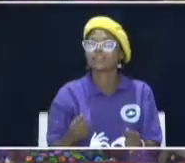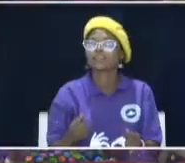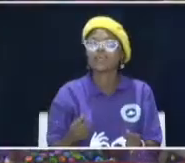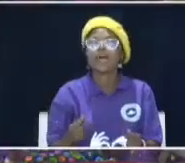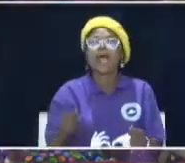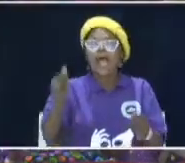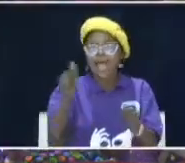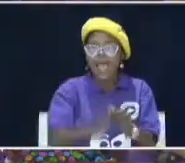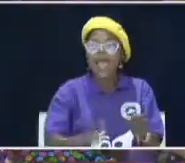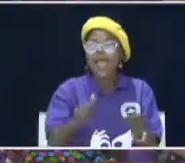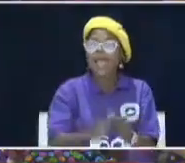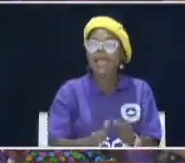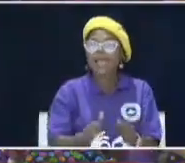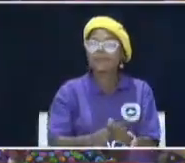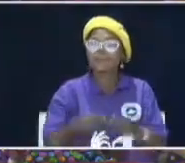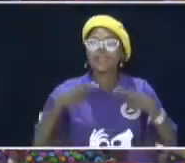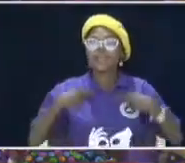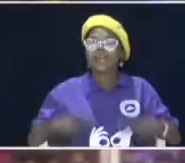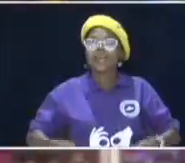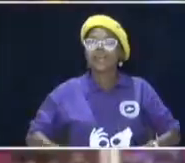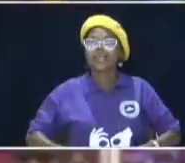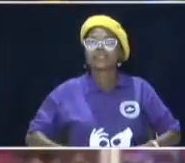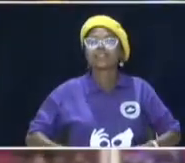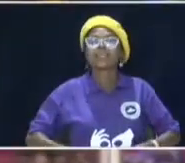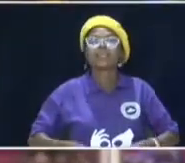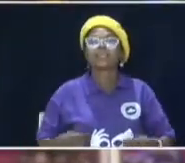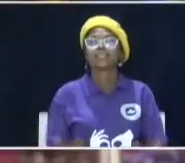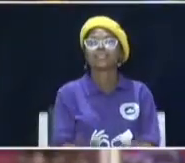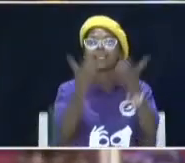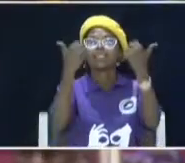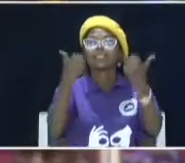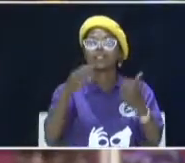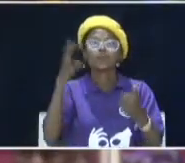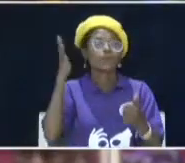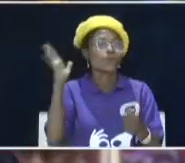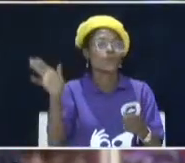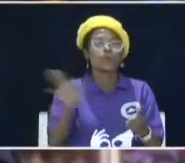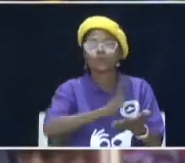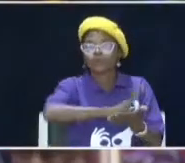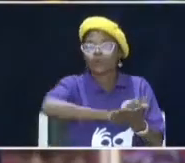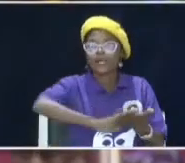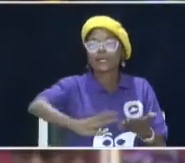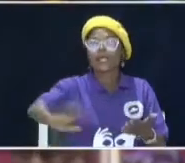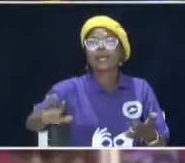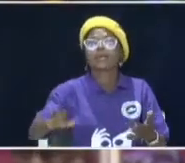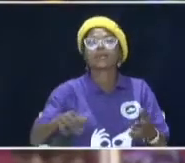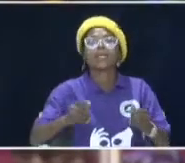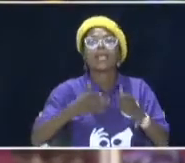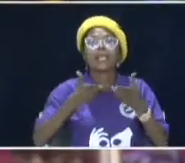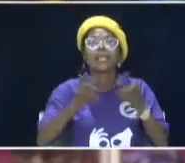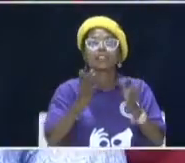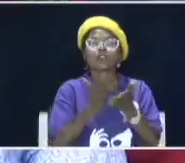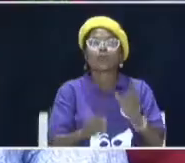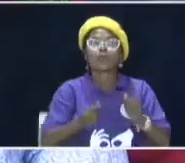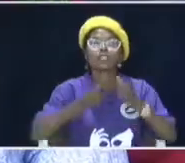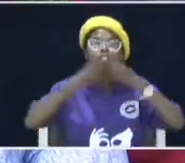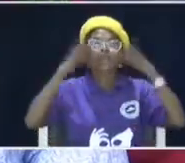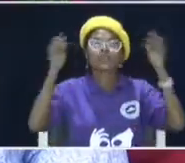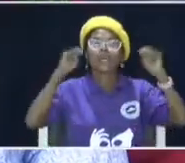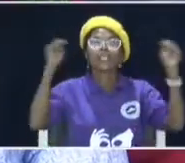And every health challenge she had suffered was also cleared. Let somebody shout hallelujah.